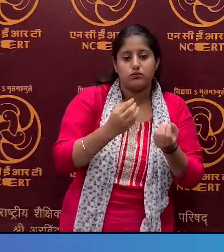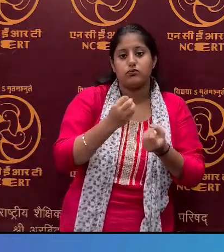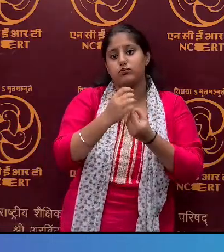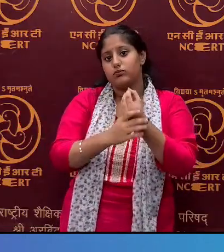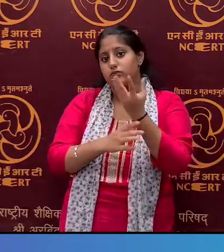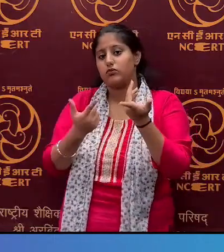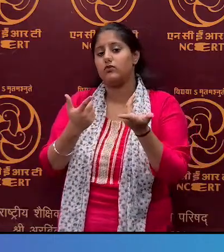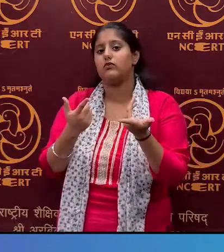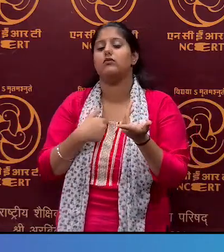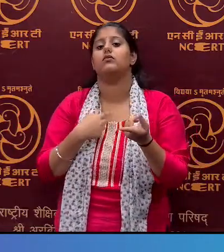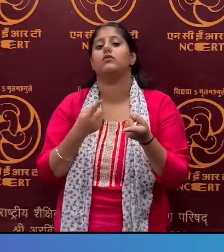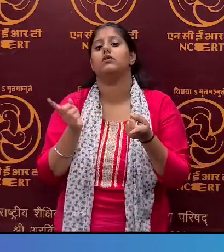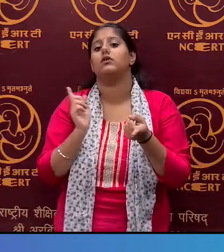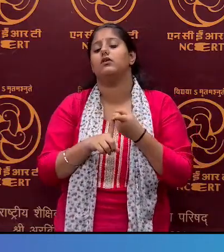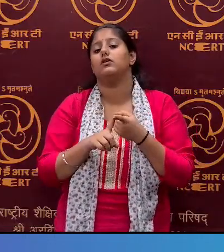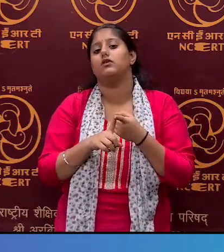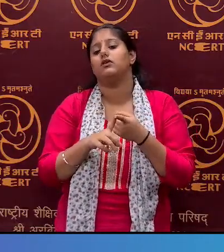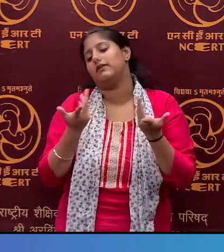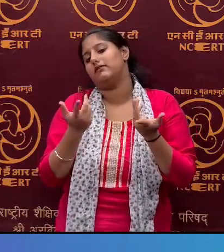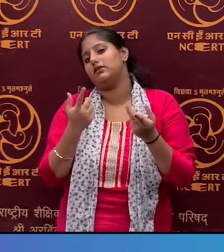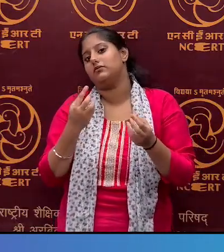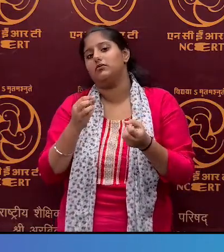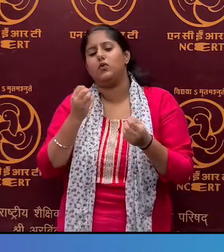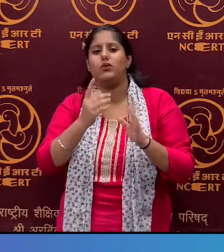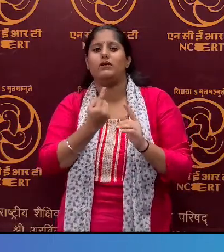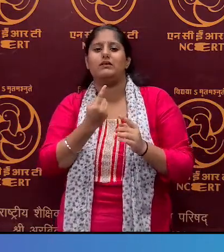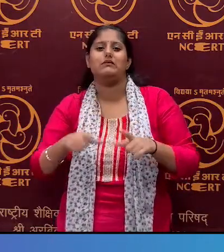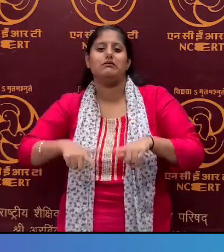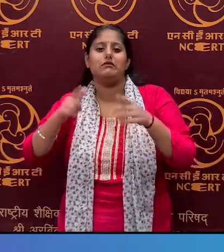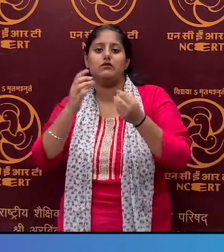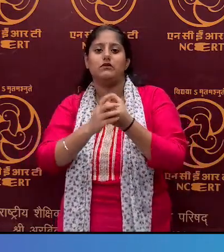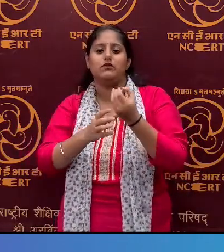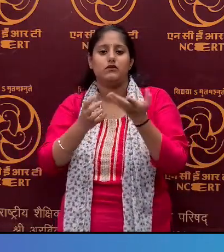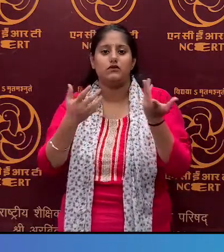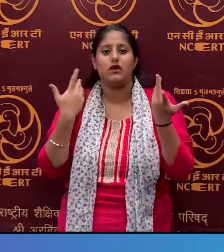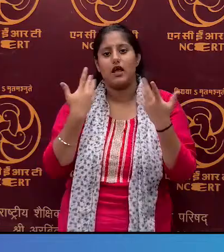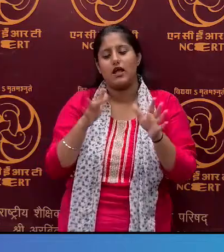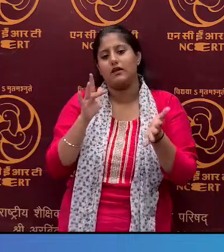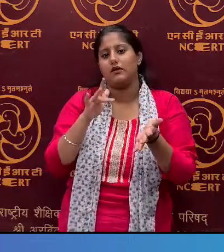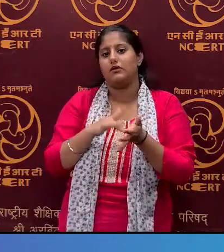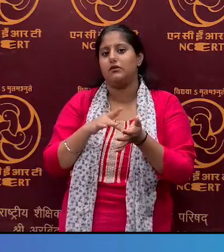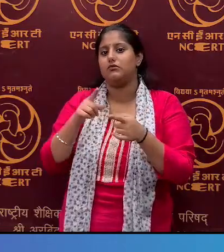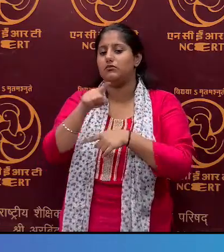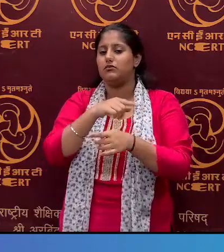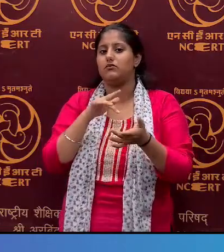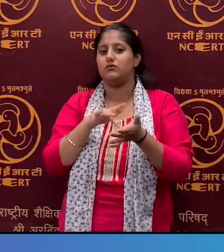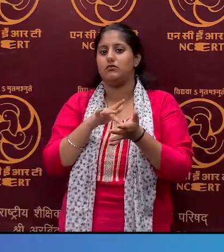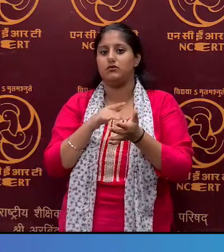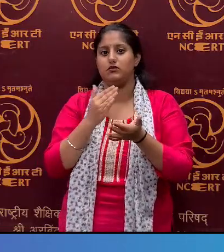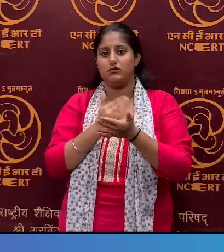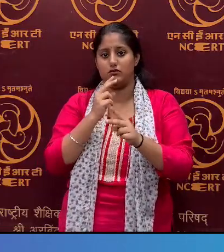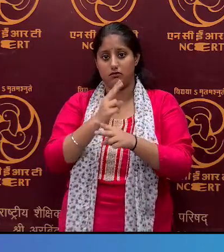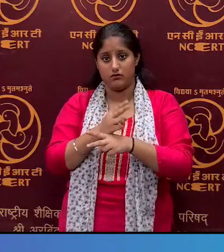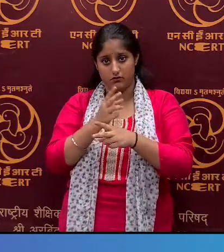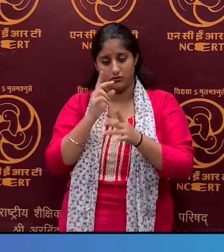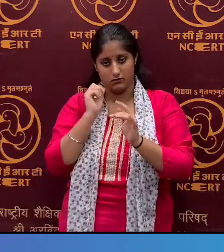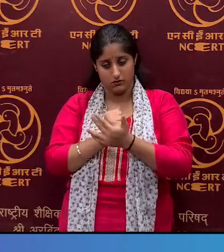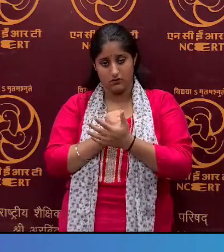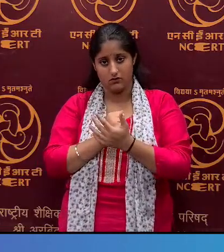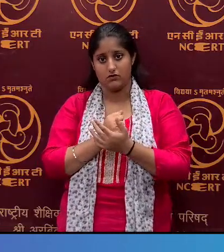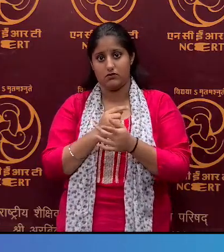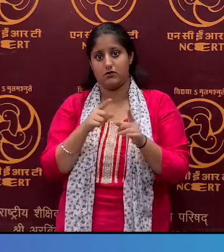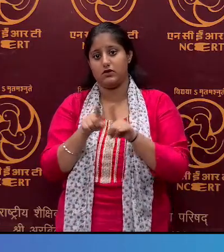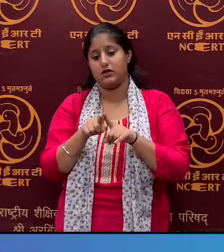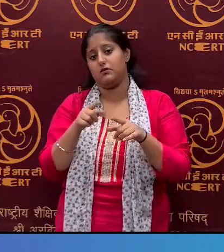one step further, that when you're planting the tree in any part, you must take care of it, ensure it's going to grow.